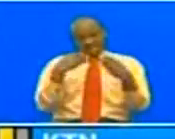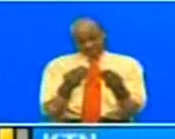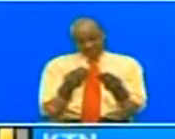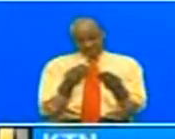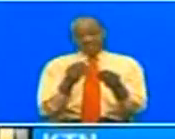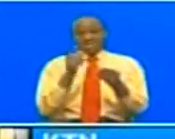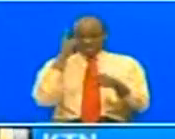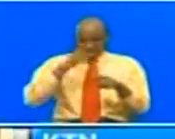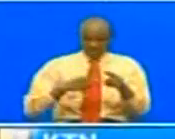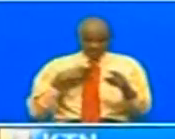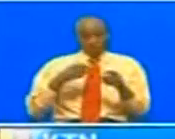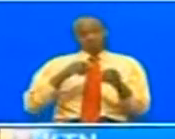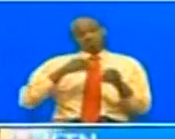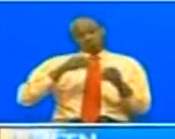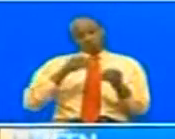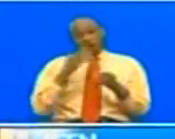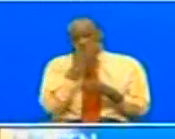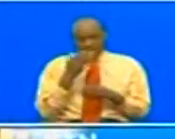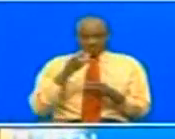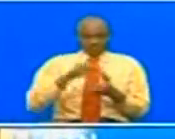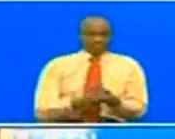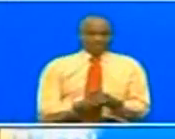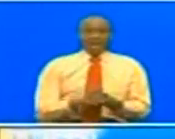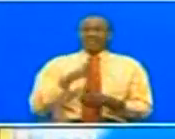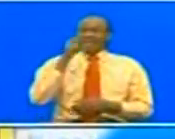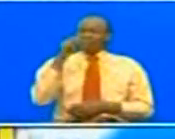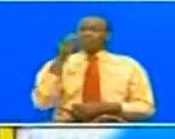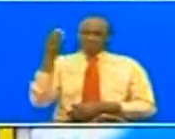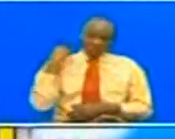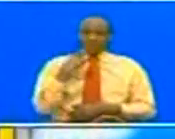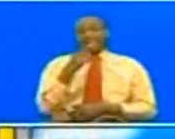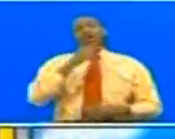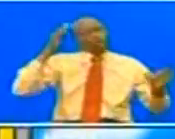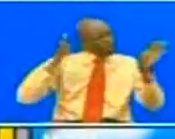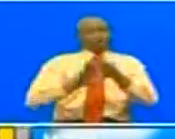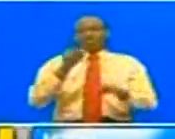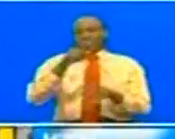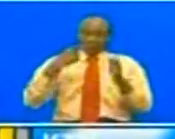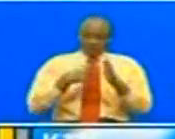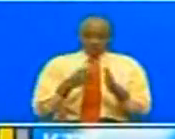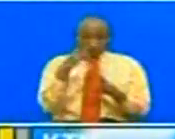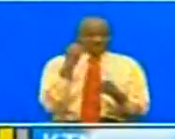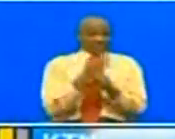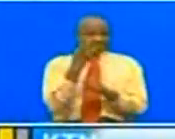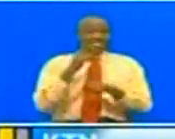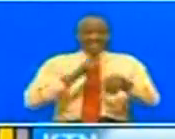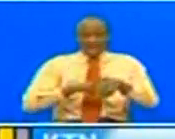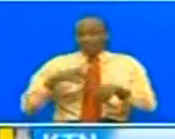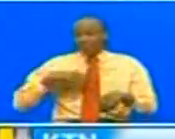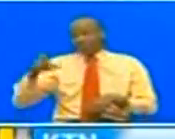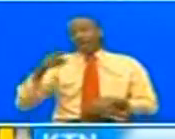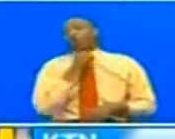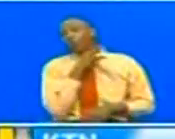EIA for smelting. NEMA issued a closure order to the factory on the 3rd of October 2013 following complaints over